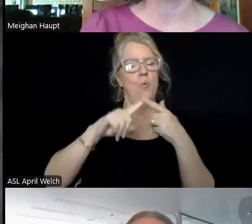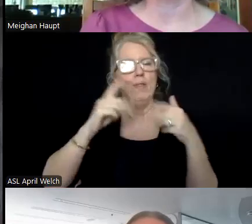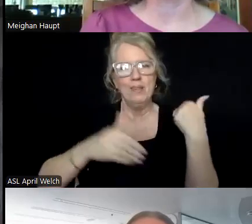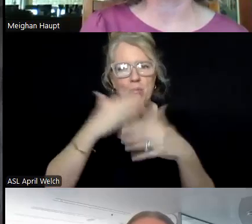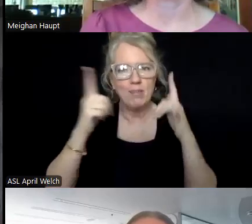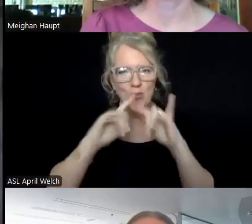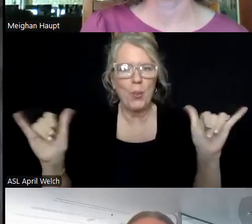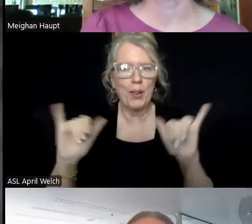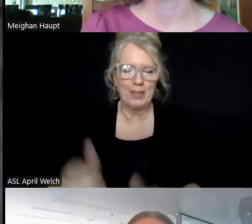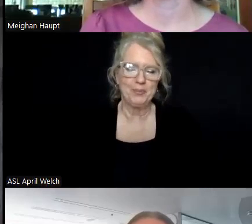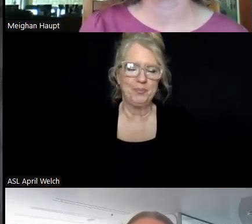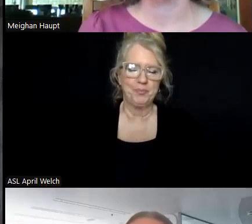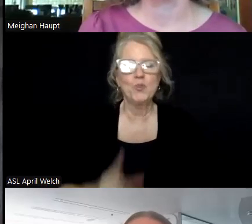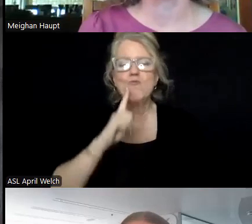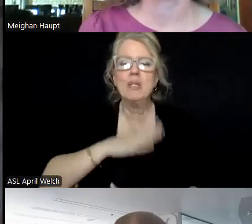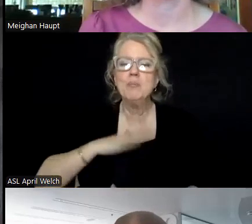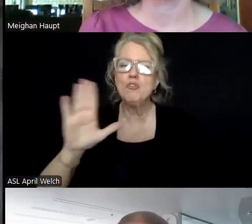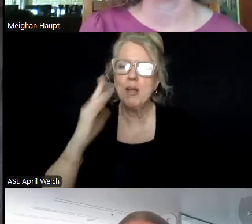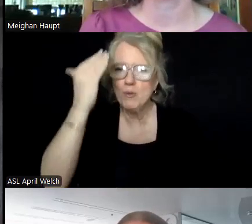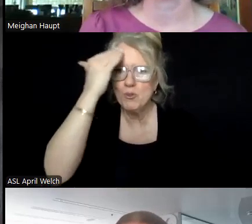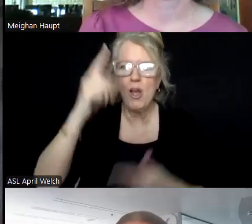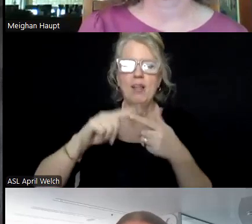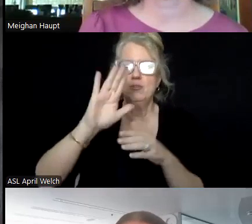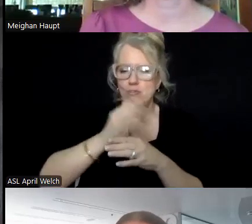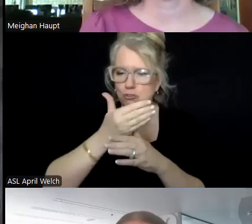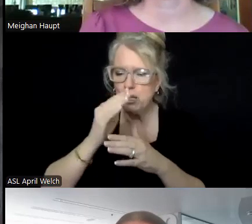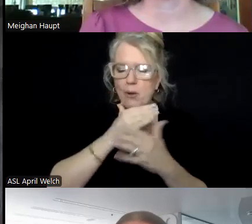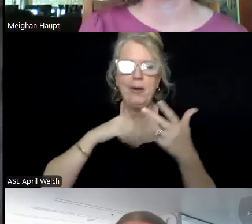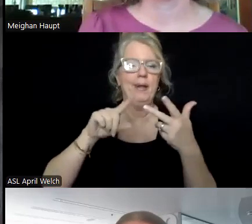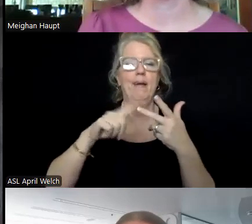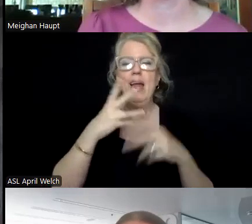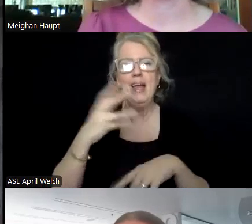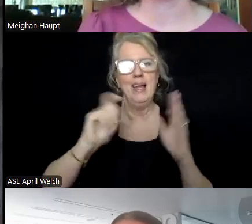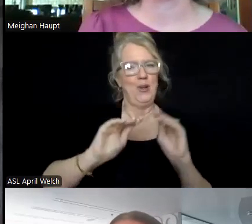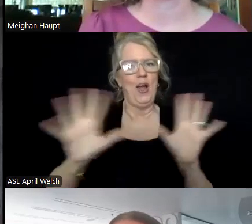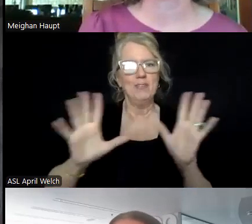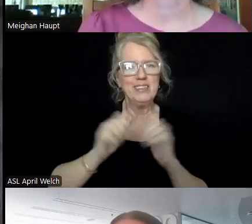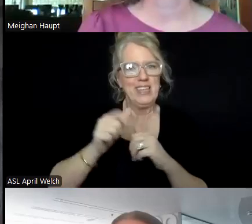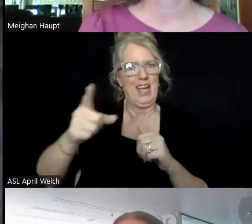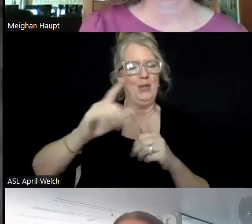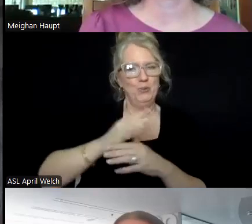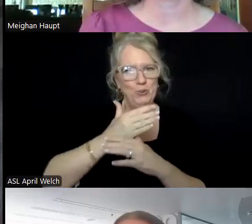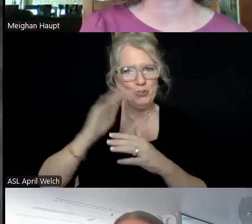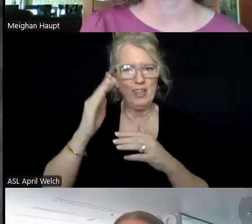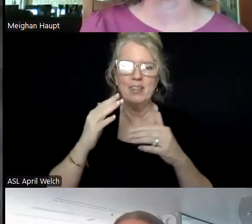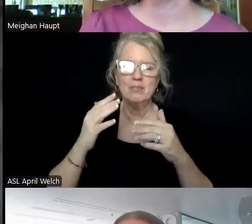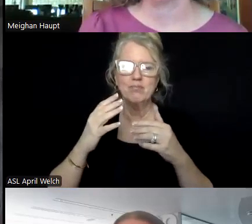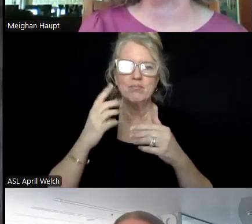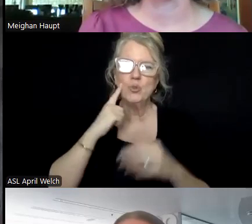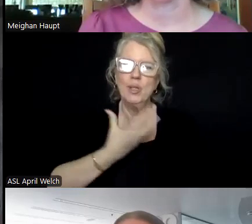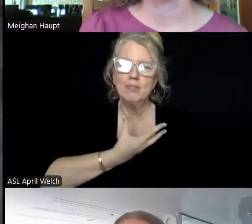been. Really appreciate your knowledge and your sharing. And obviously the way you were sharing it, you have so much caring